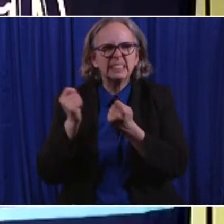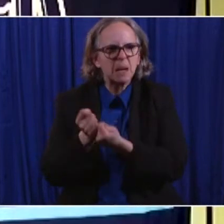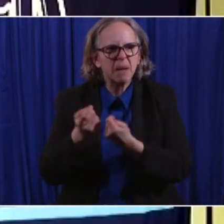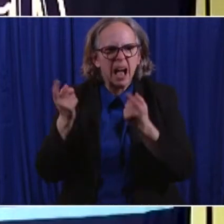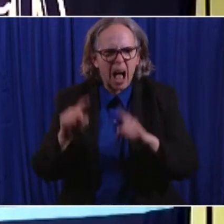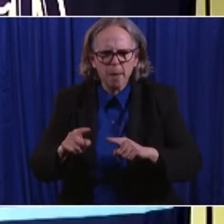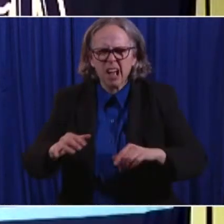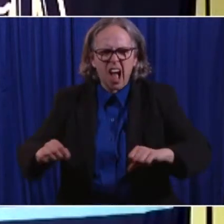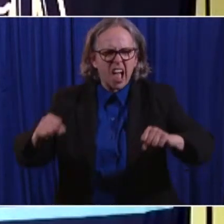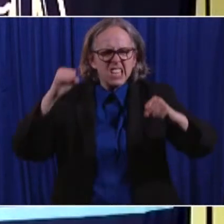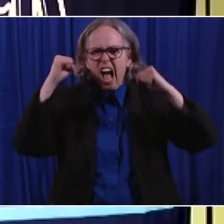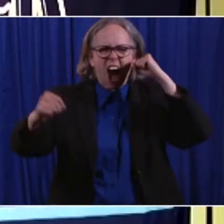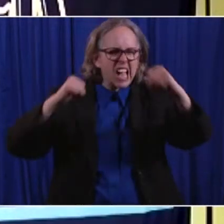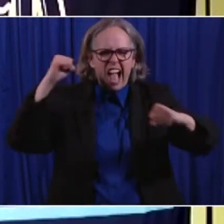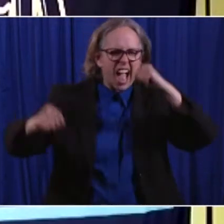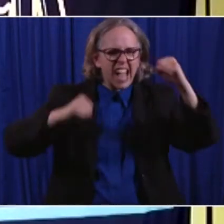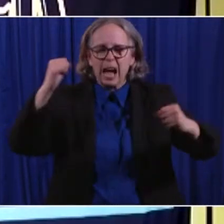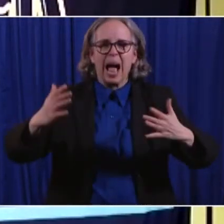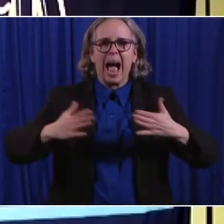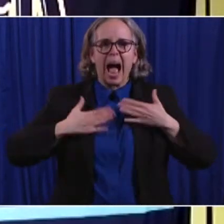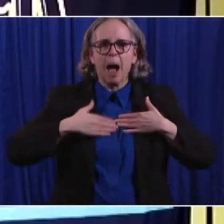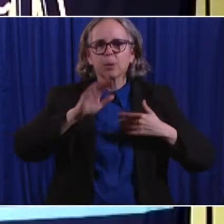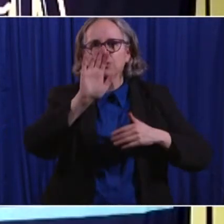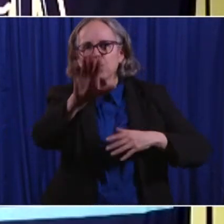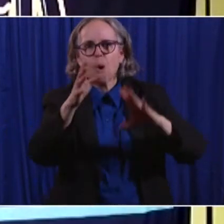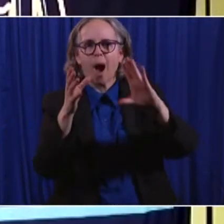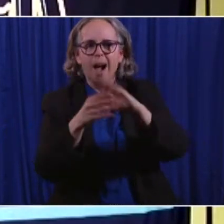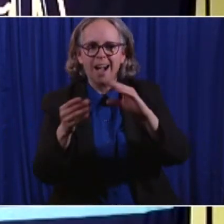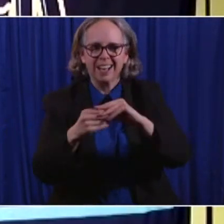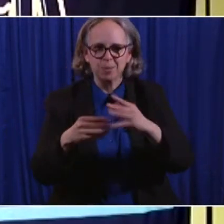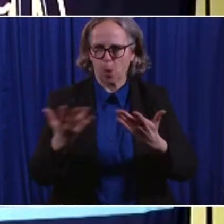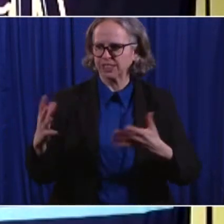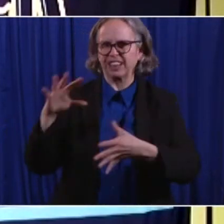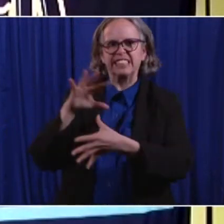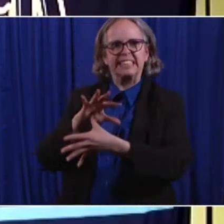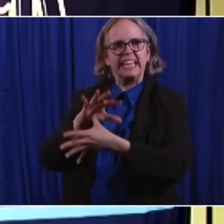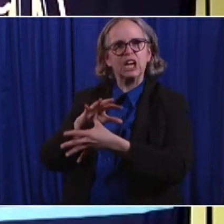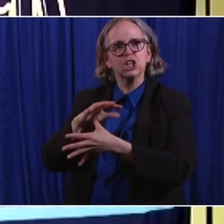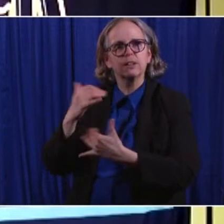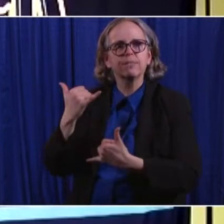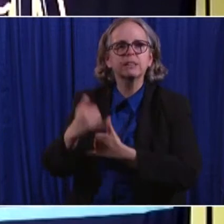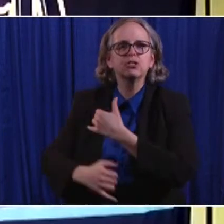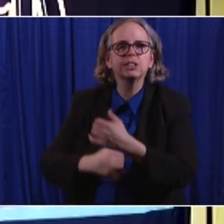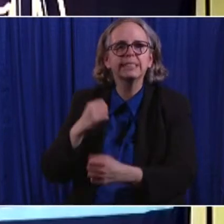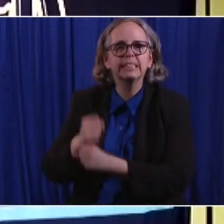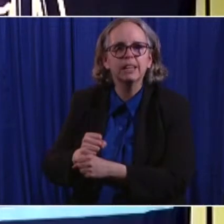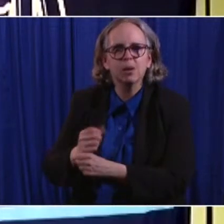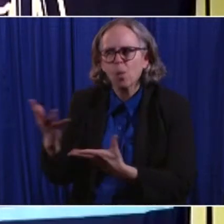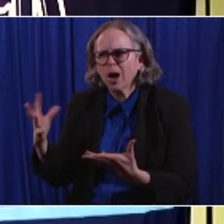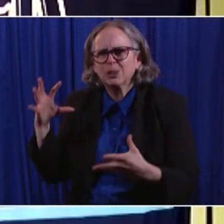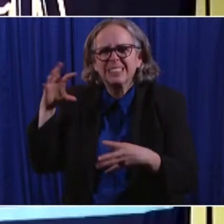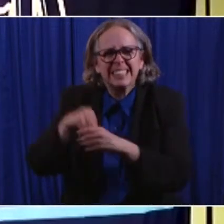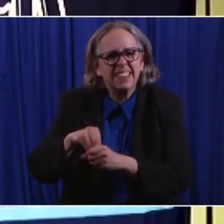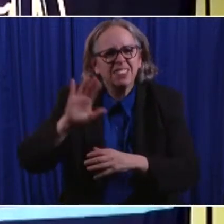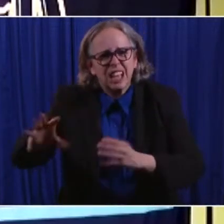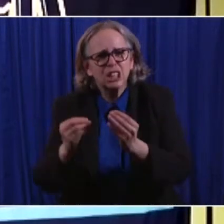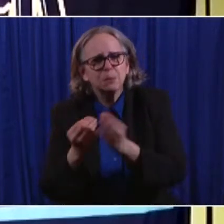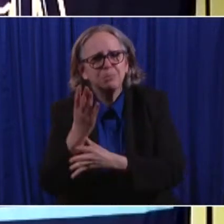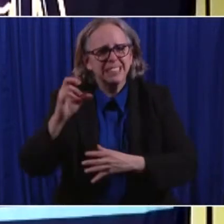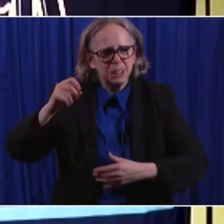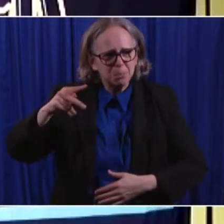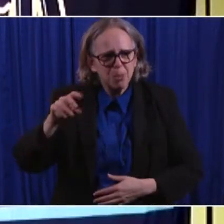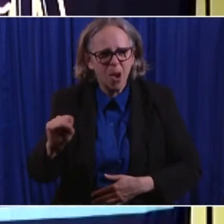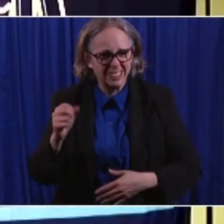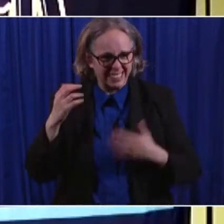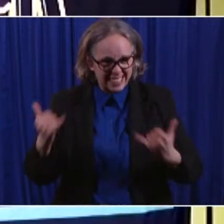up because they're seniors and they wanted to make sure they got to have a full season. And if they do the right thing wearing their masks, they